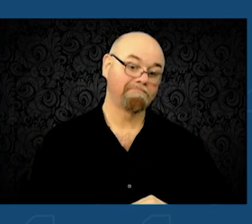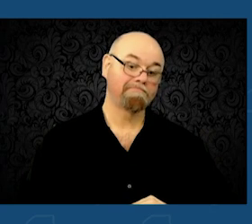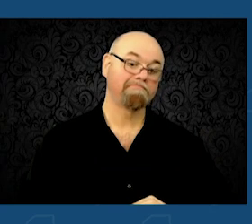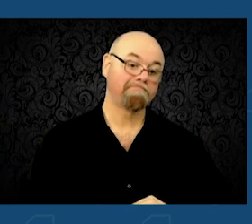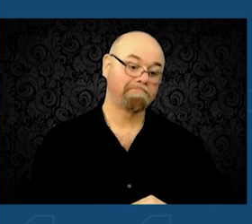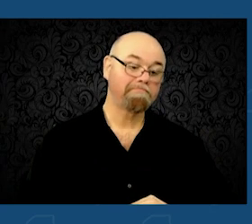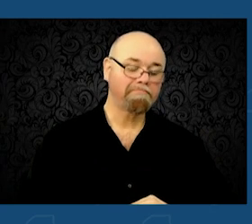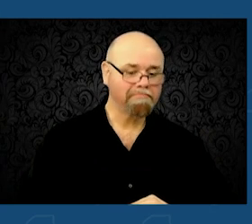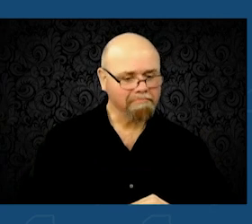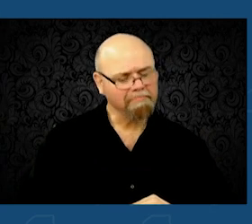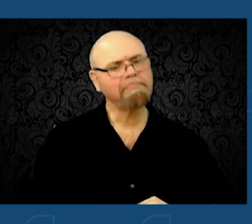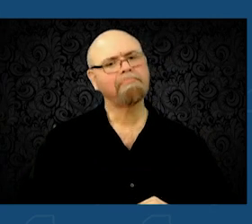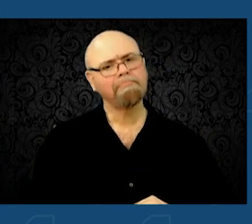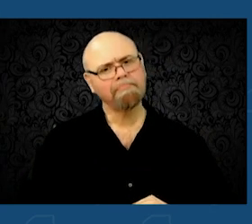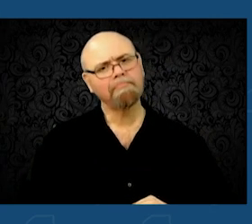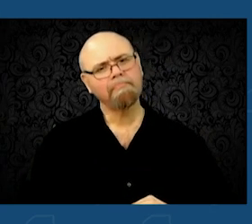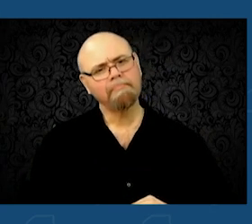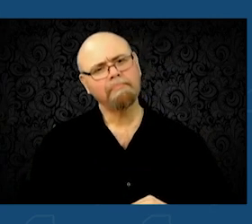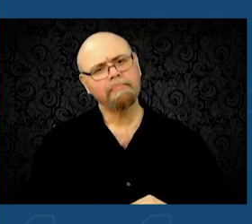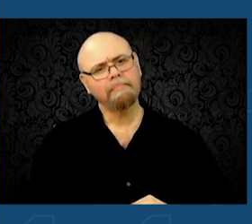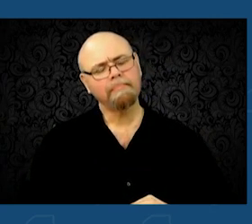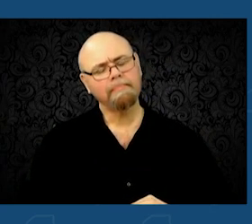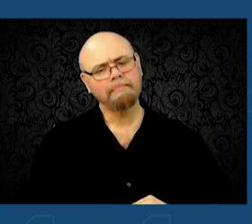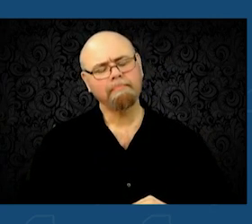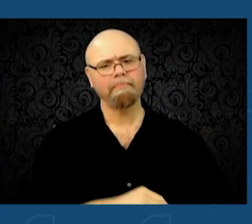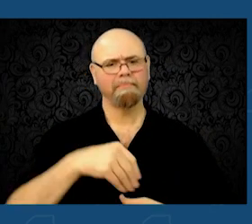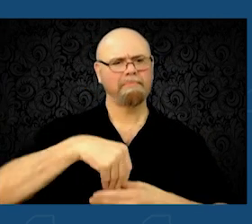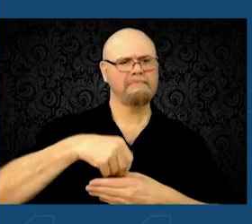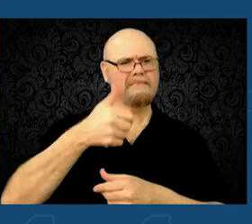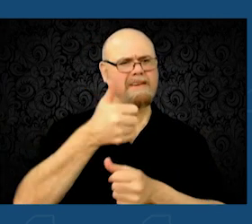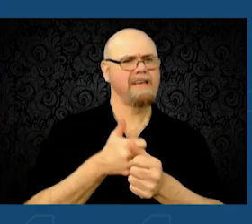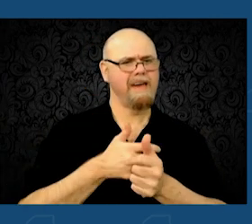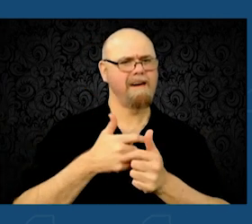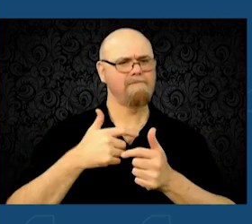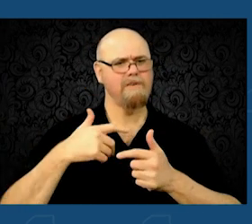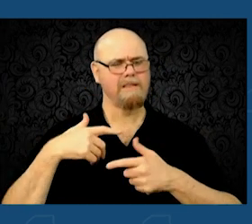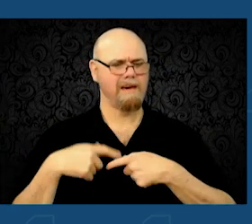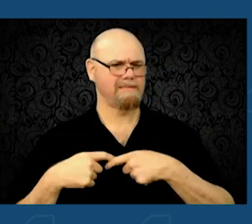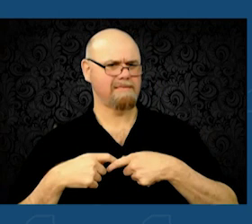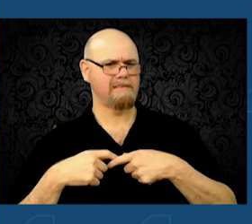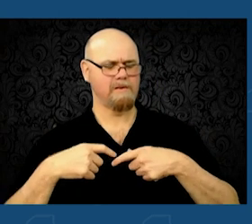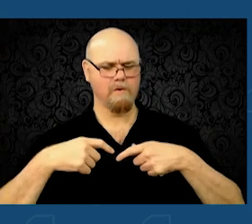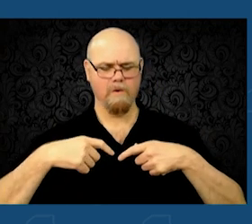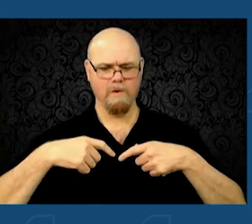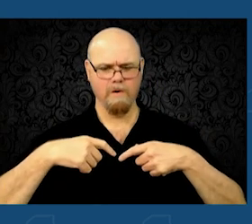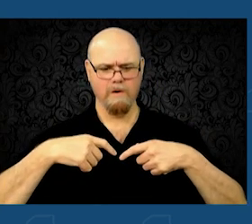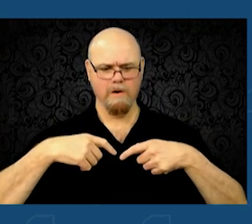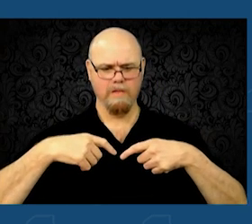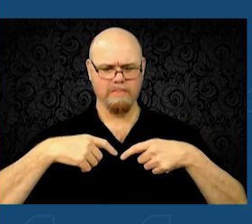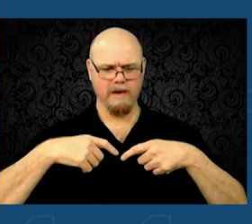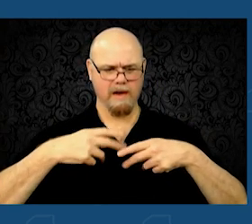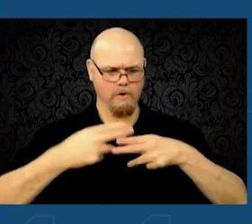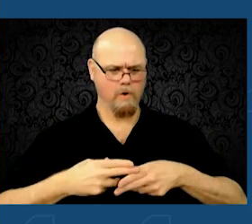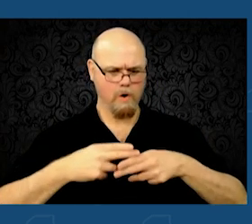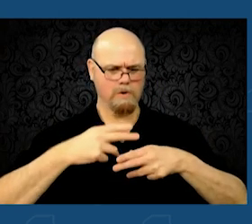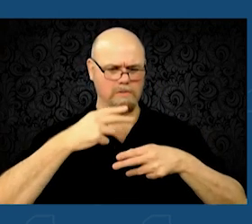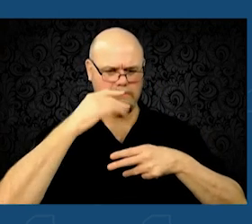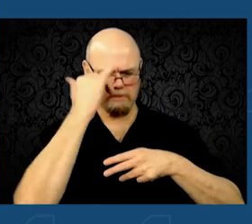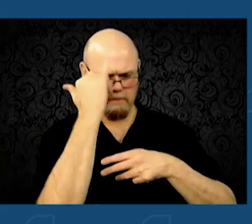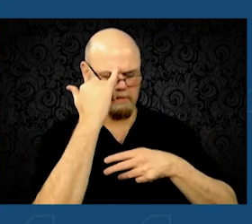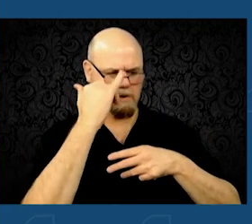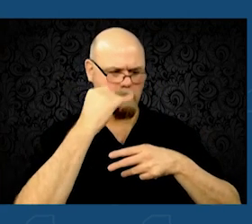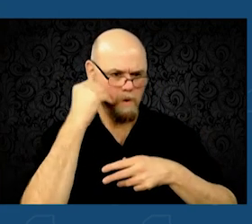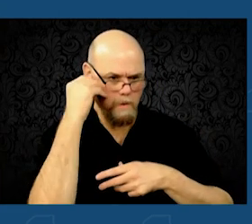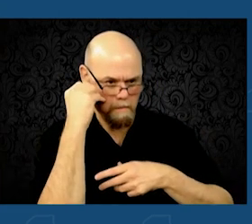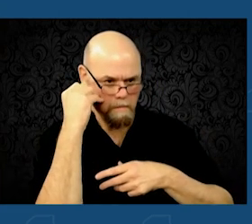I'll end with this. In every Latino that calls Buffalo home is a constant and complex duality.